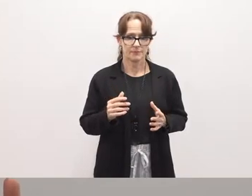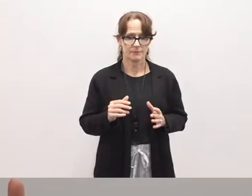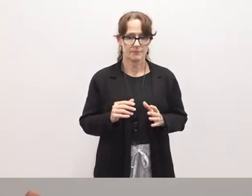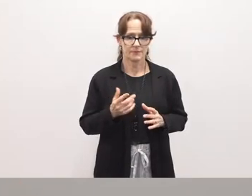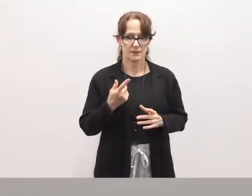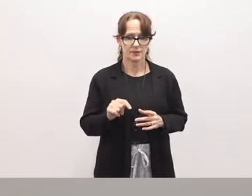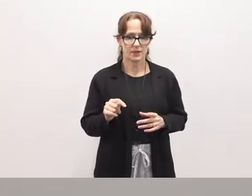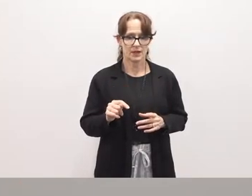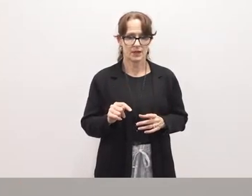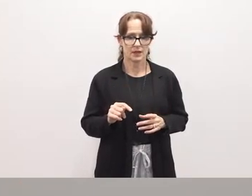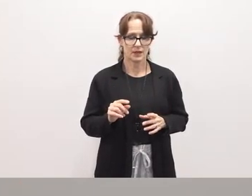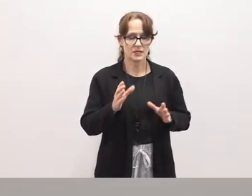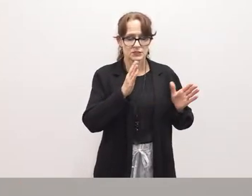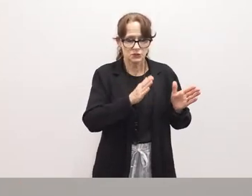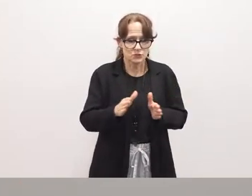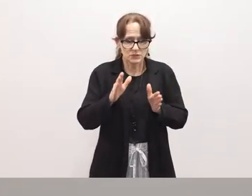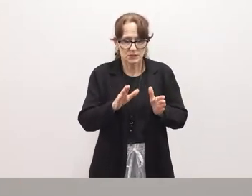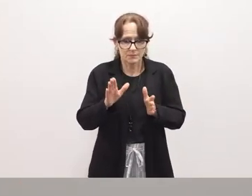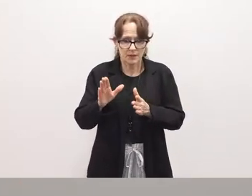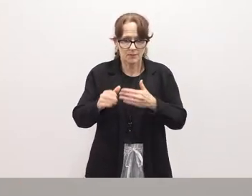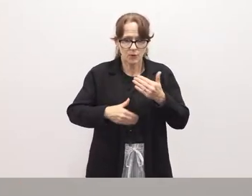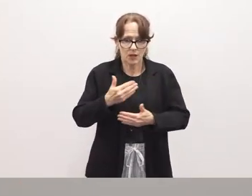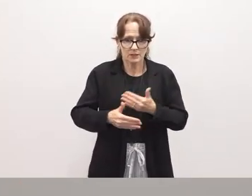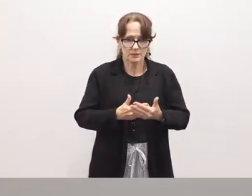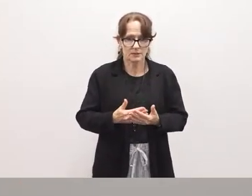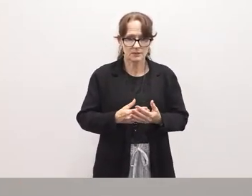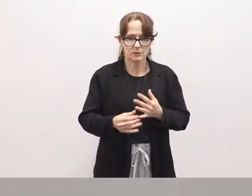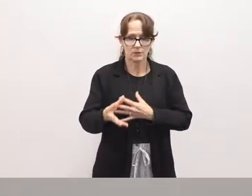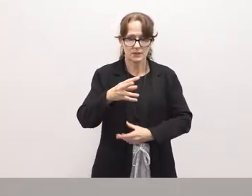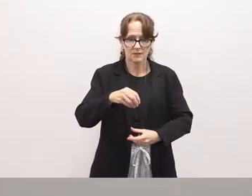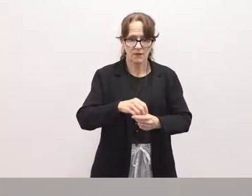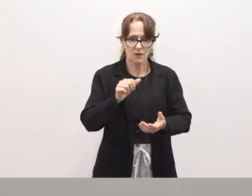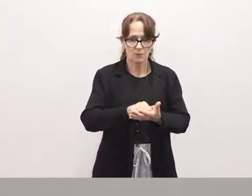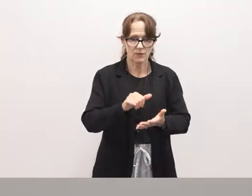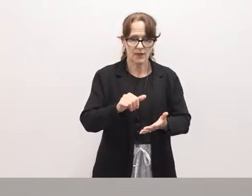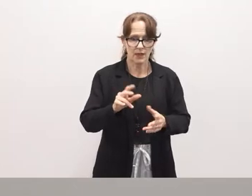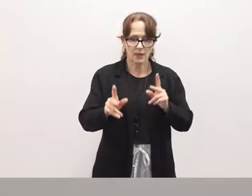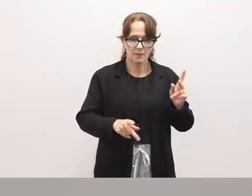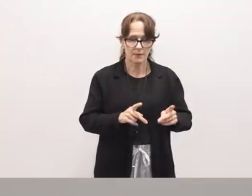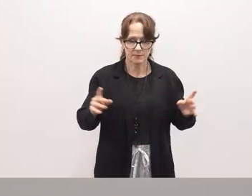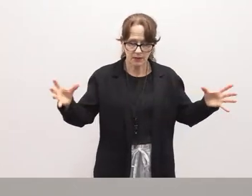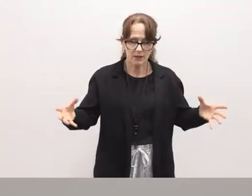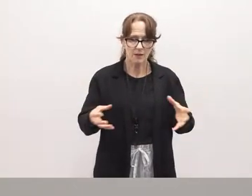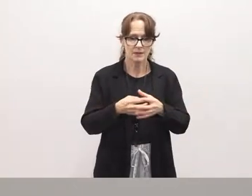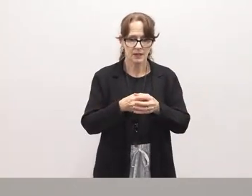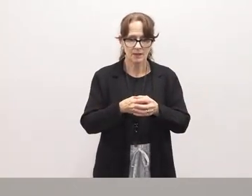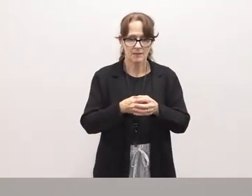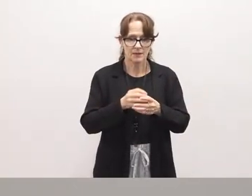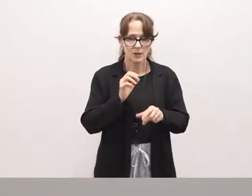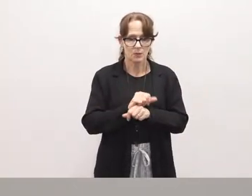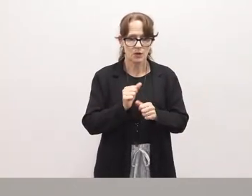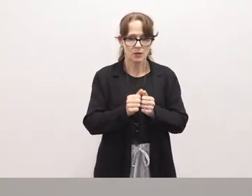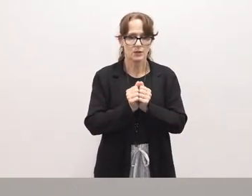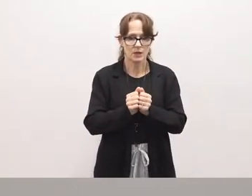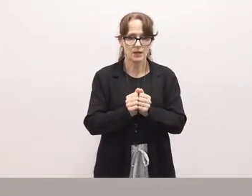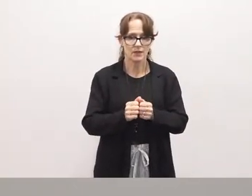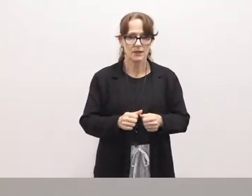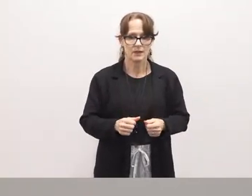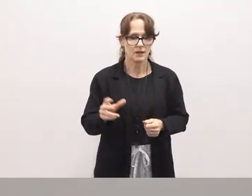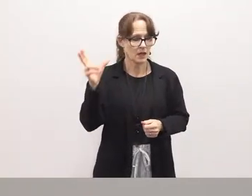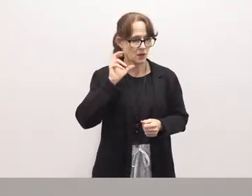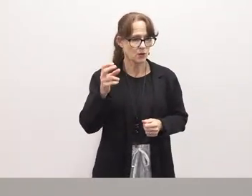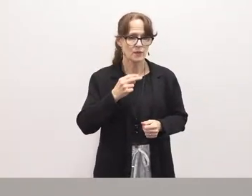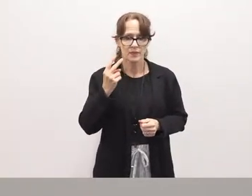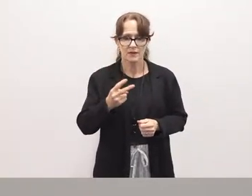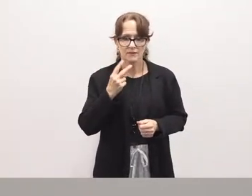the strategic planning process and what's gone into that, and how people have come together to work together and heard the